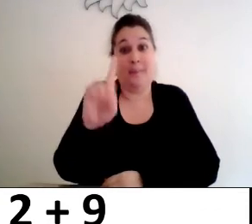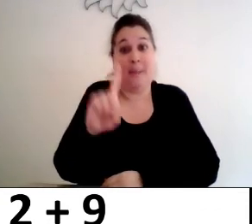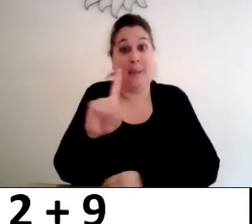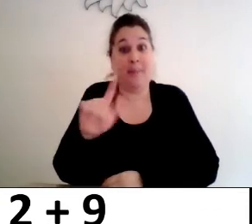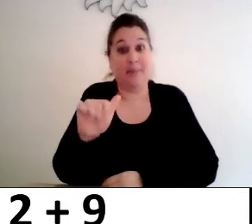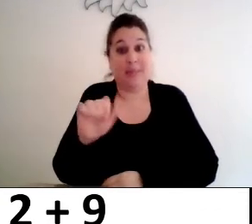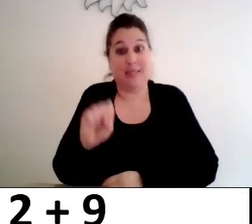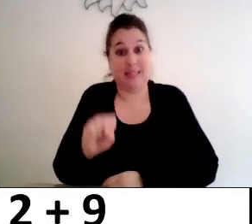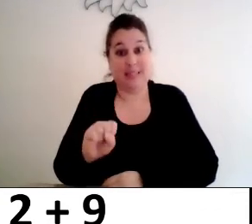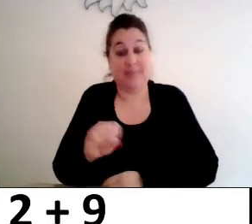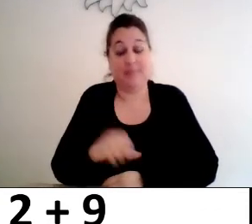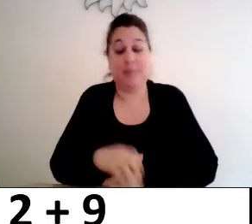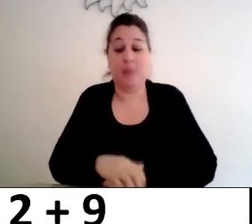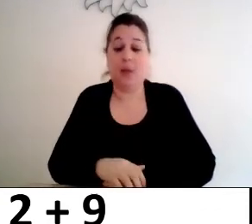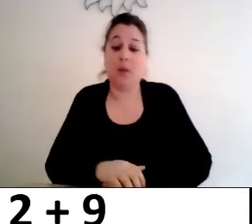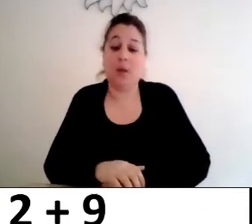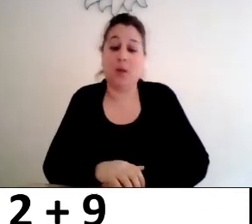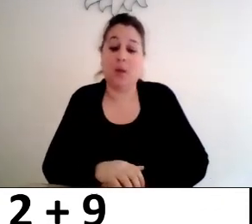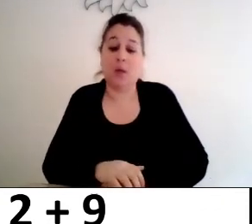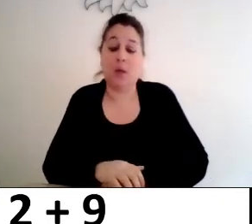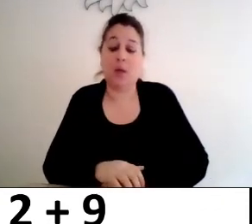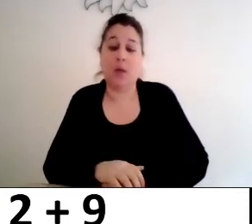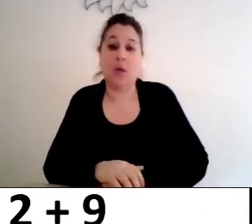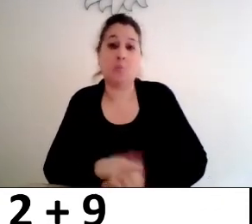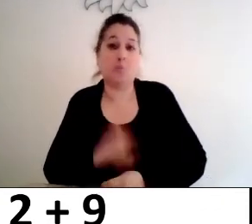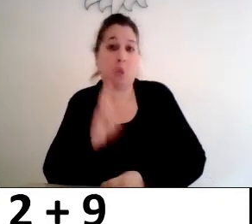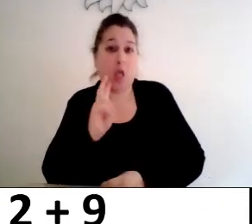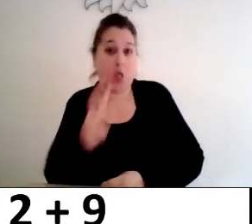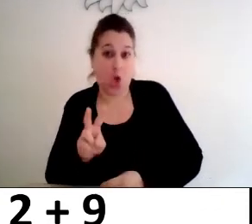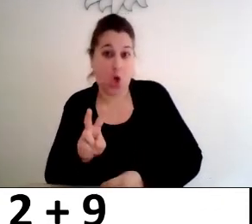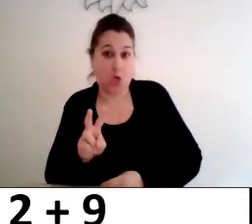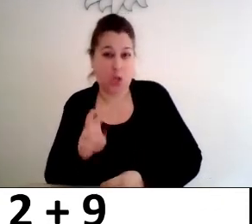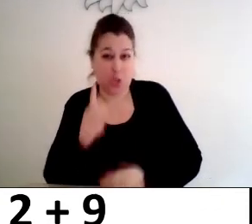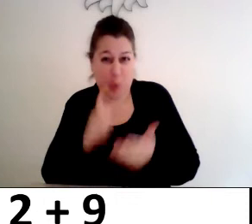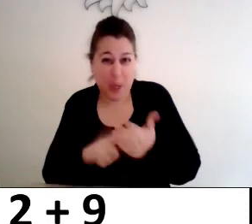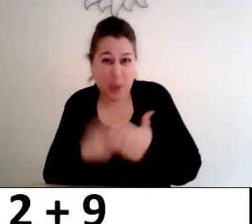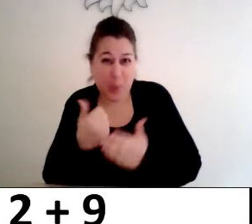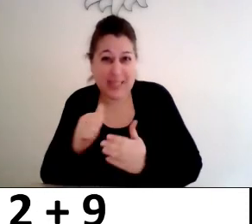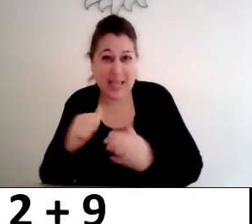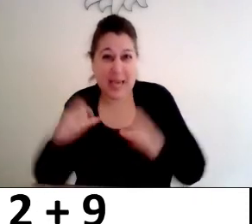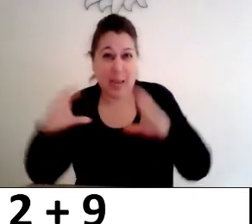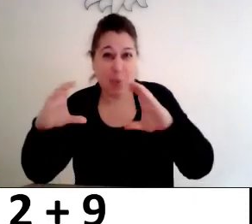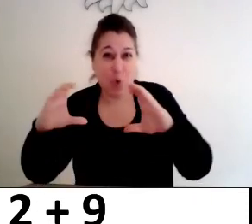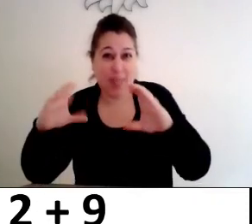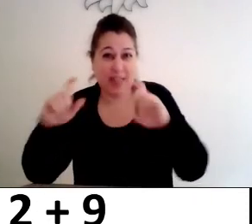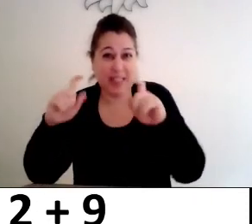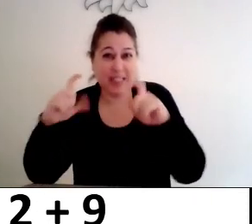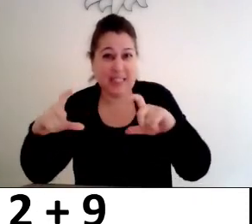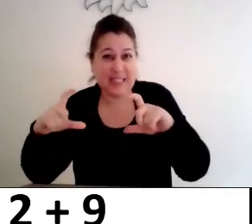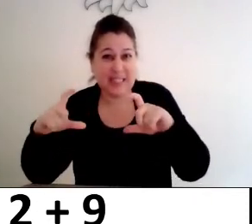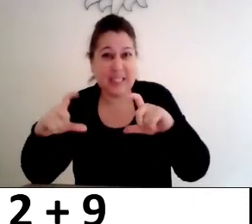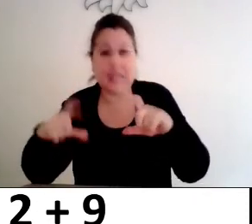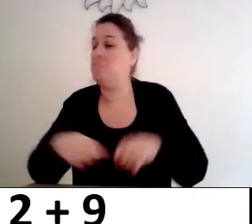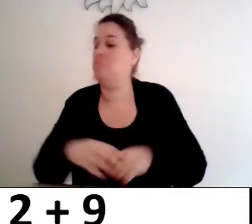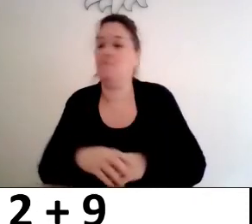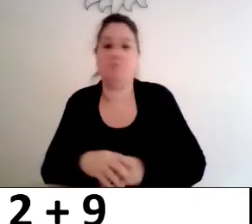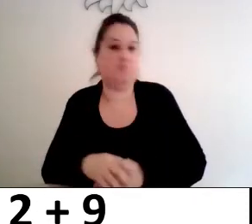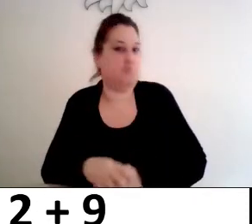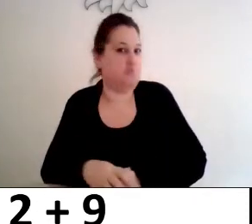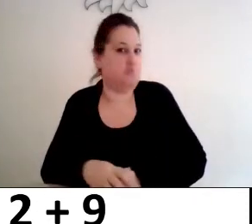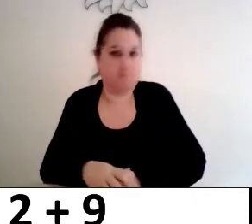be like this. Do we see any parentheses? Nope. So I can move on to the next one. Do we see any